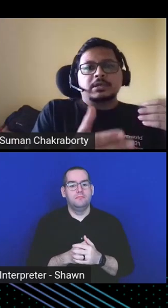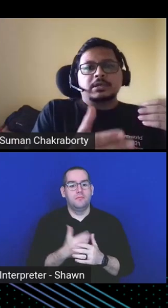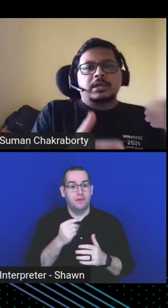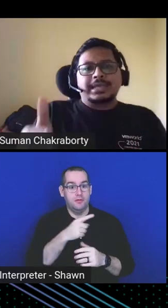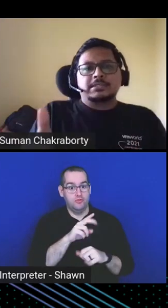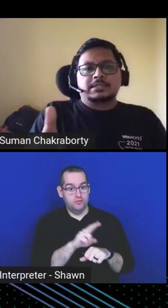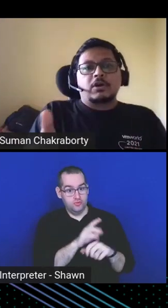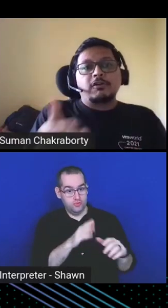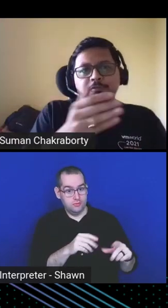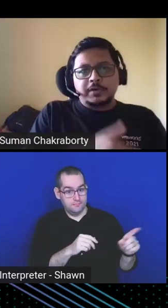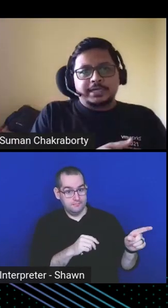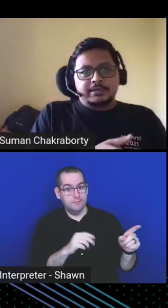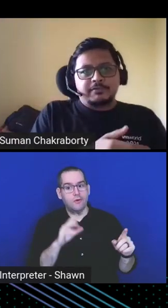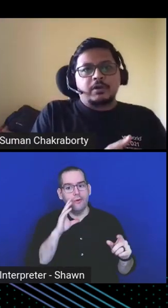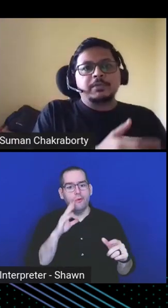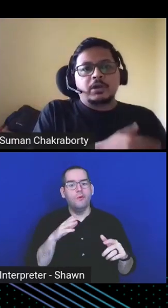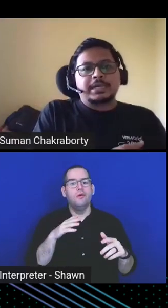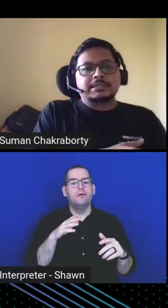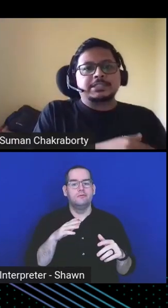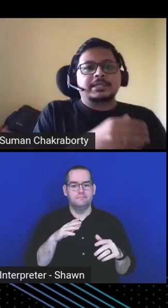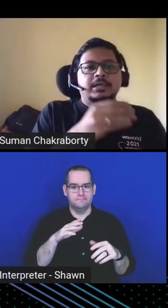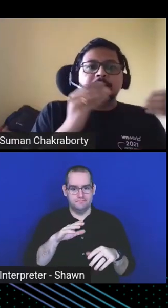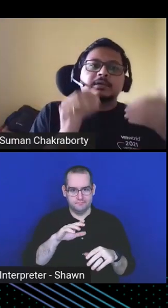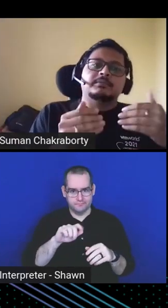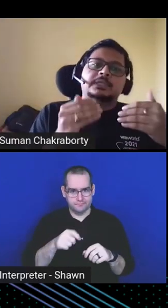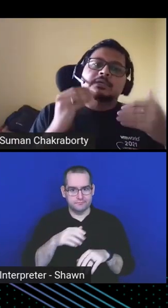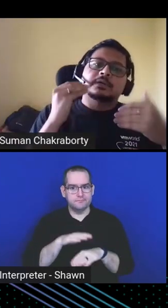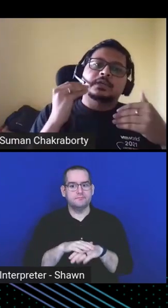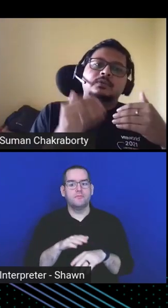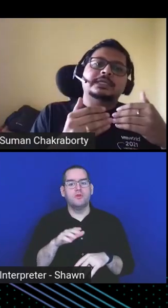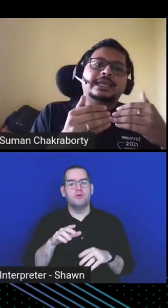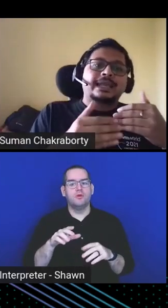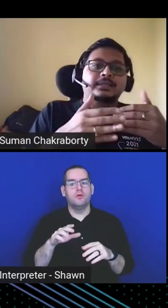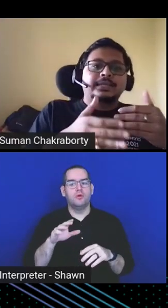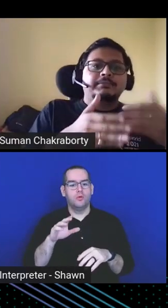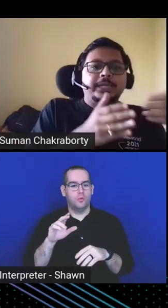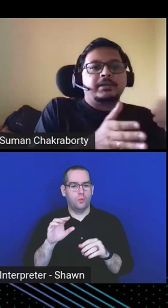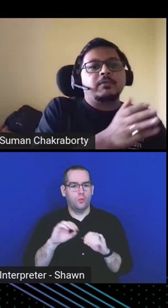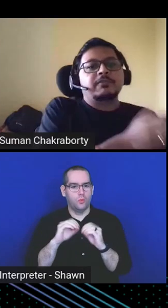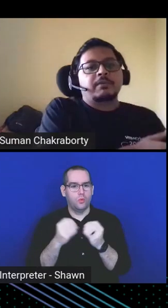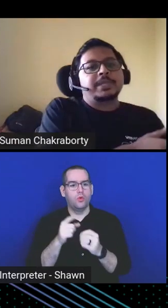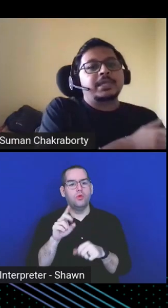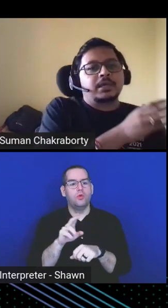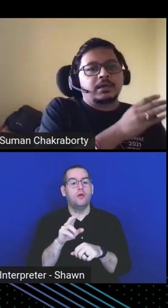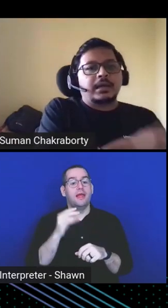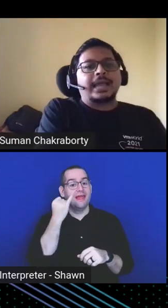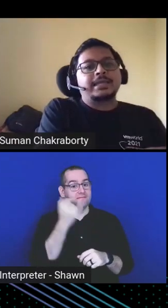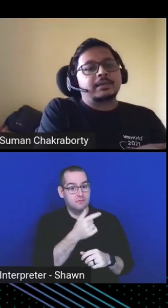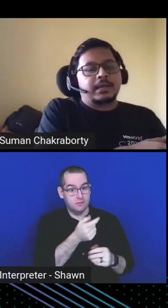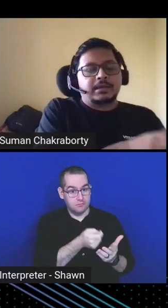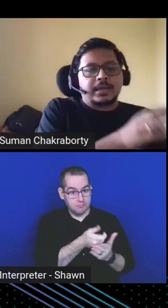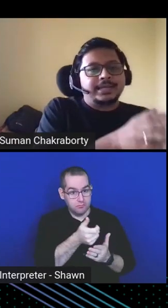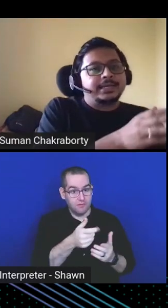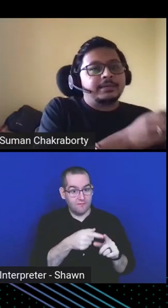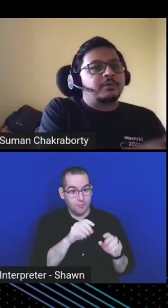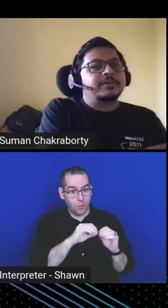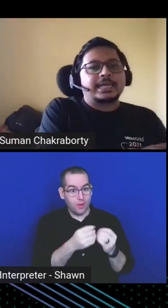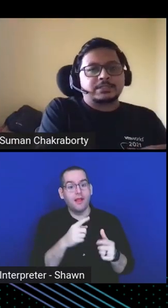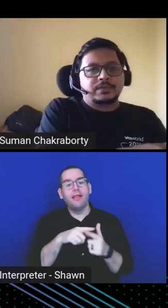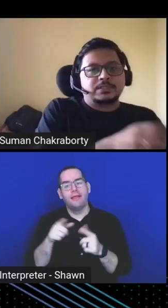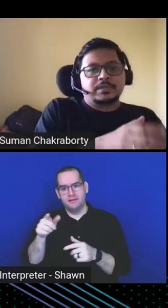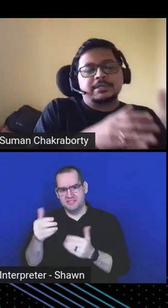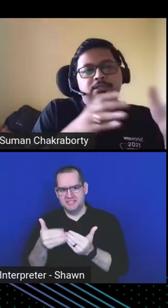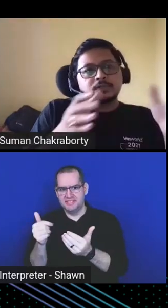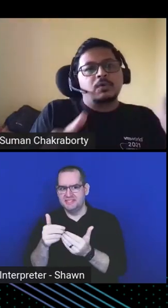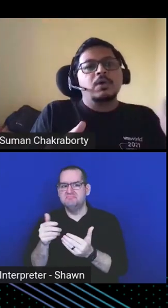user gets offboarded from the organization, the user can then be removed from the identity provider